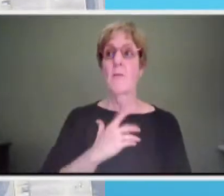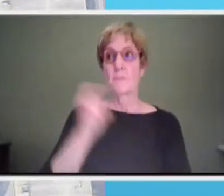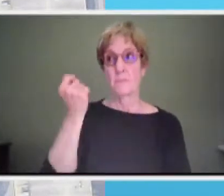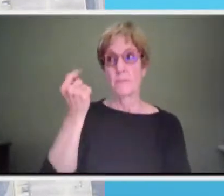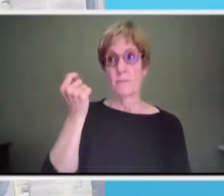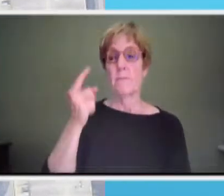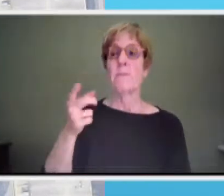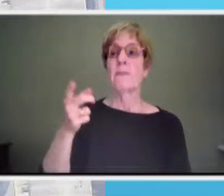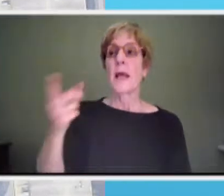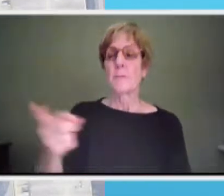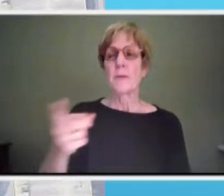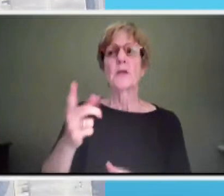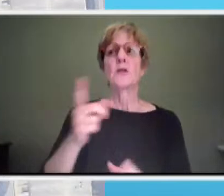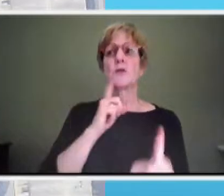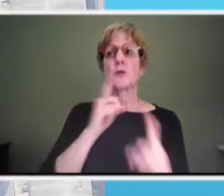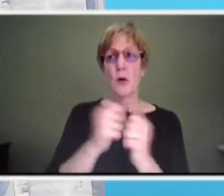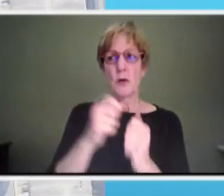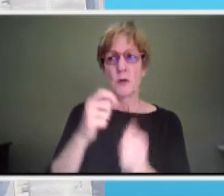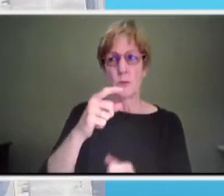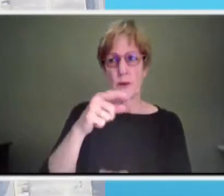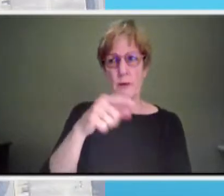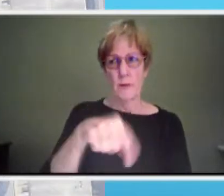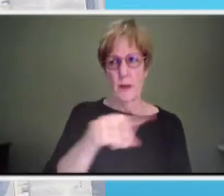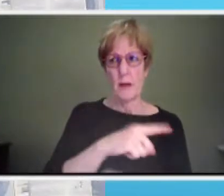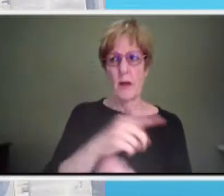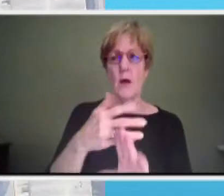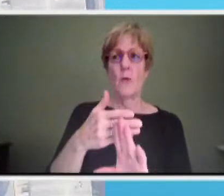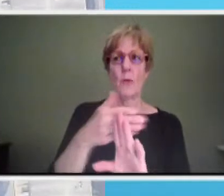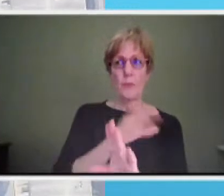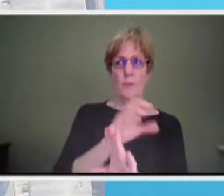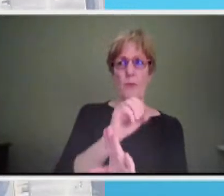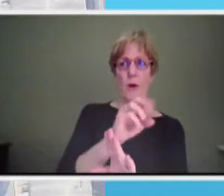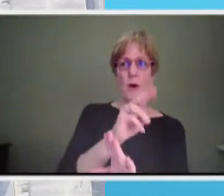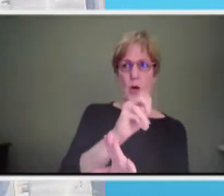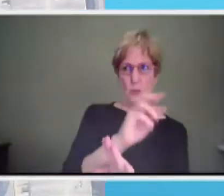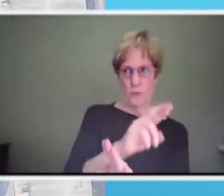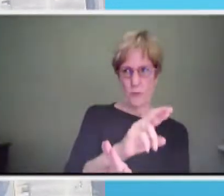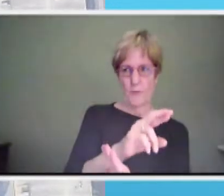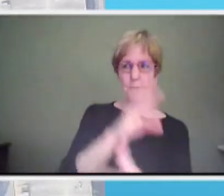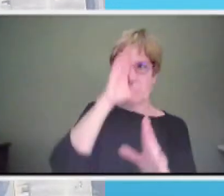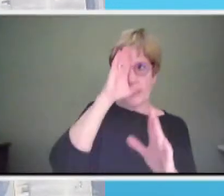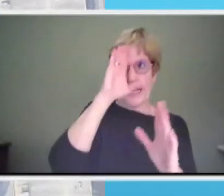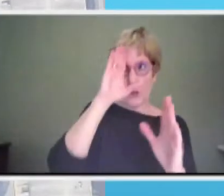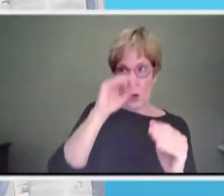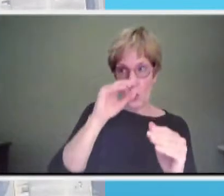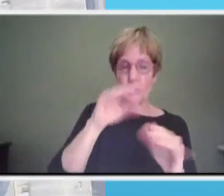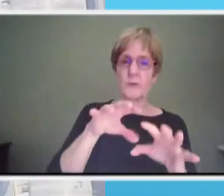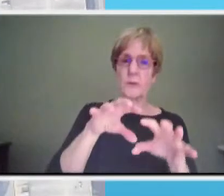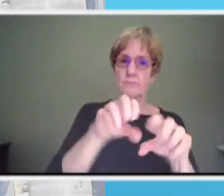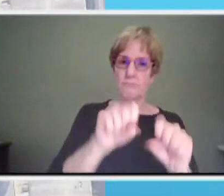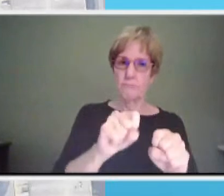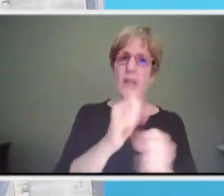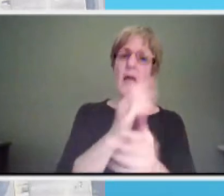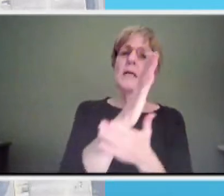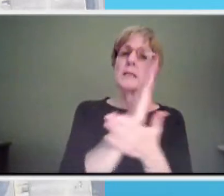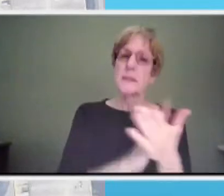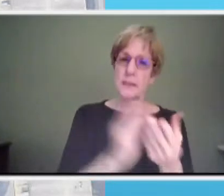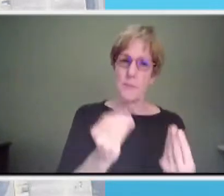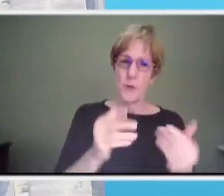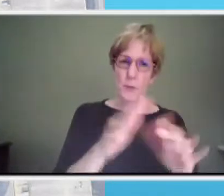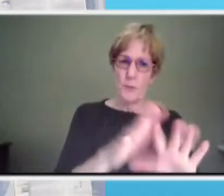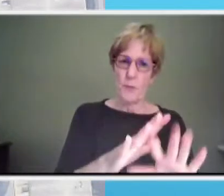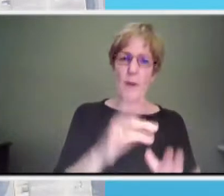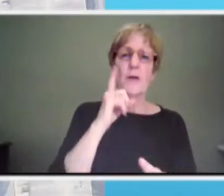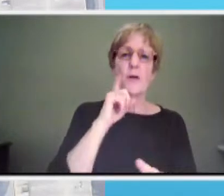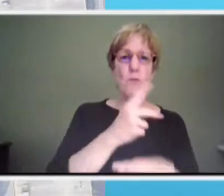some conversations some time ago with the prior owner of this property and had hoped to acquire some of the property for additional